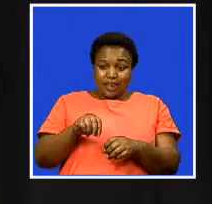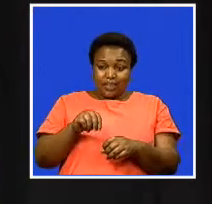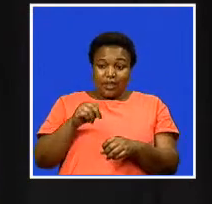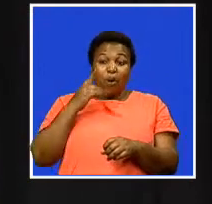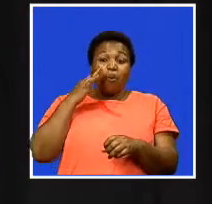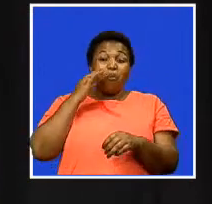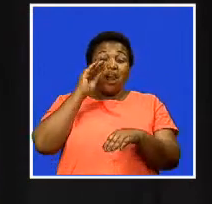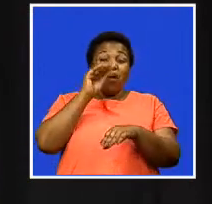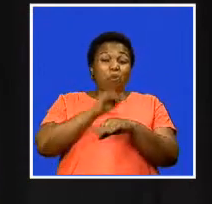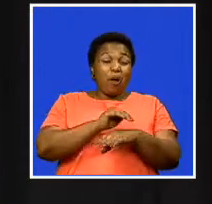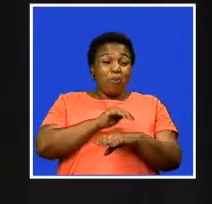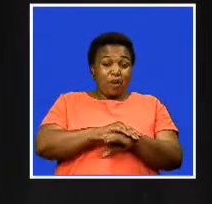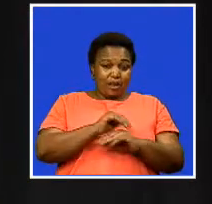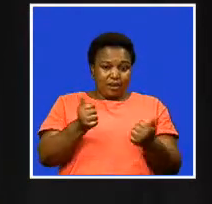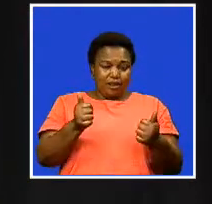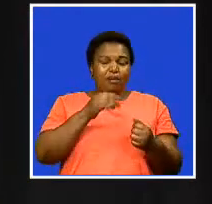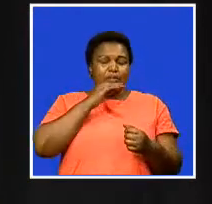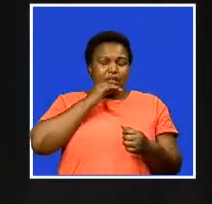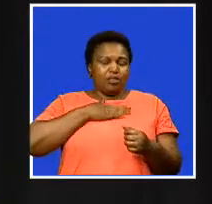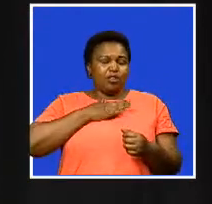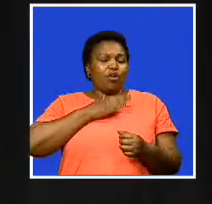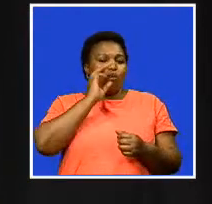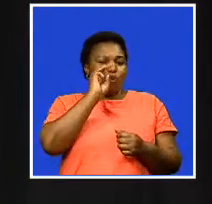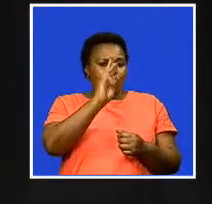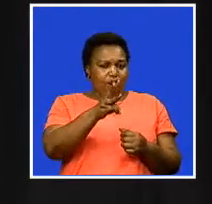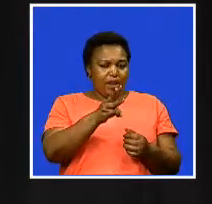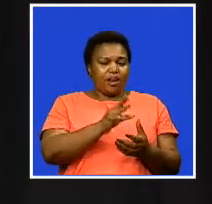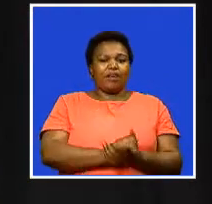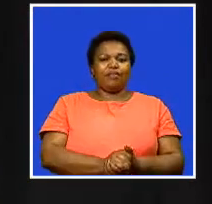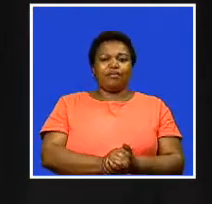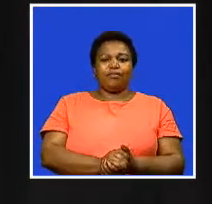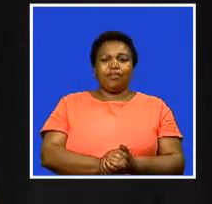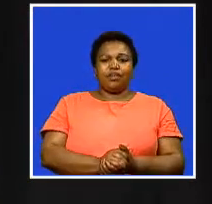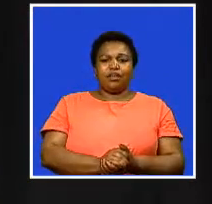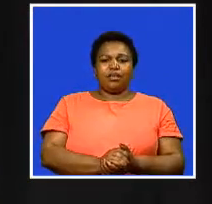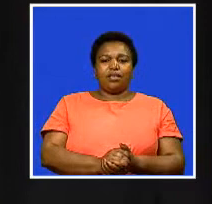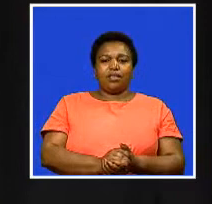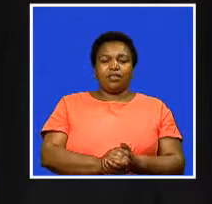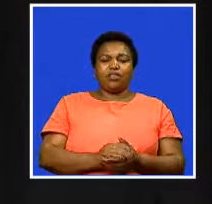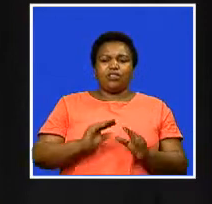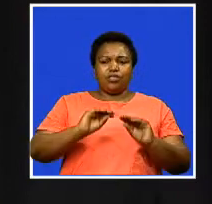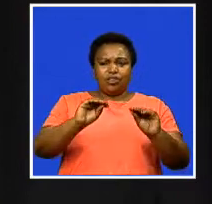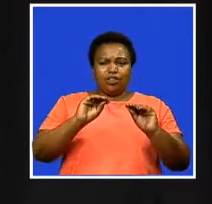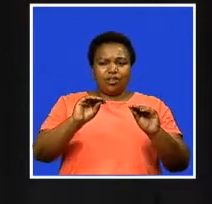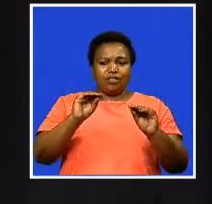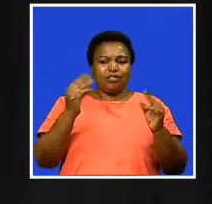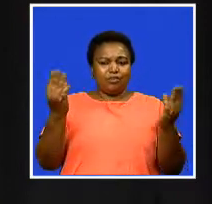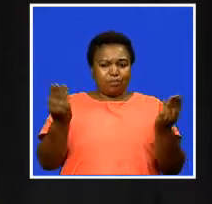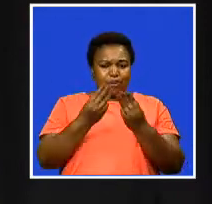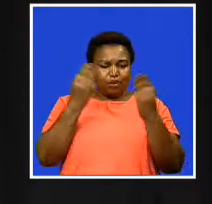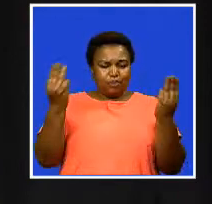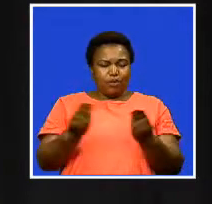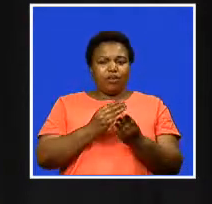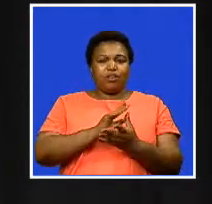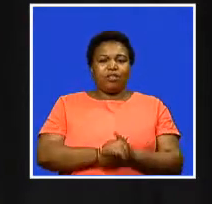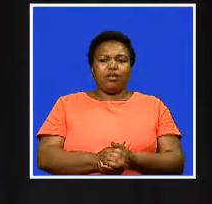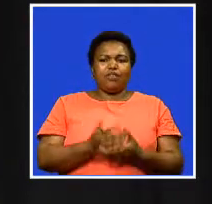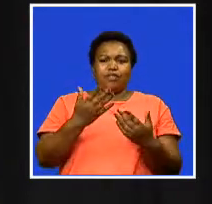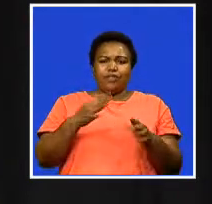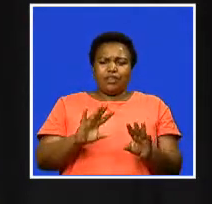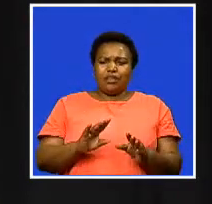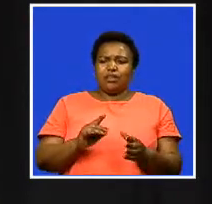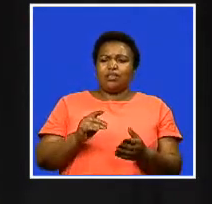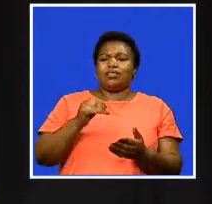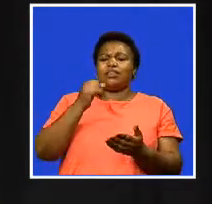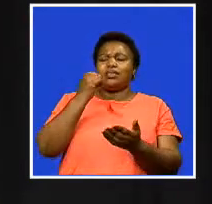sikuyendeka lokho sita ukhona nathi kusisikhone ukuthi siyirole out seven sibe part of sibhalisile ke